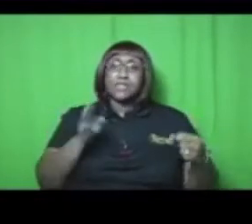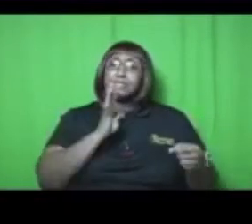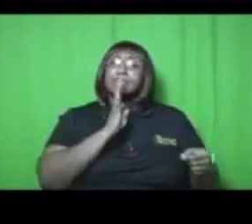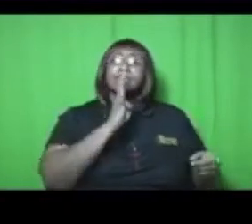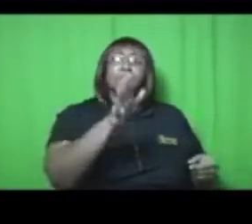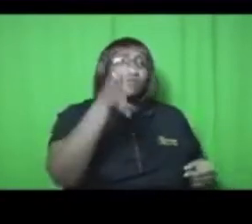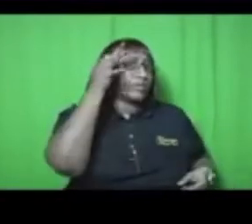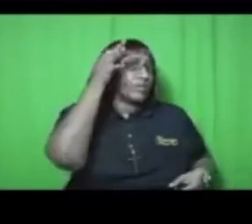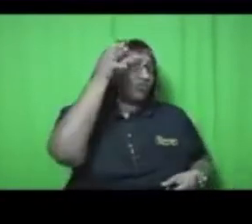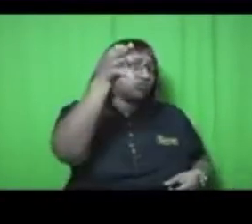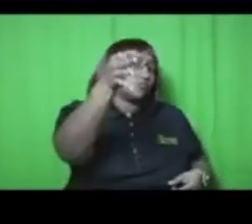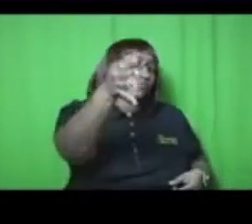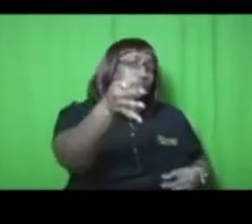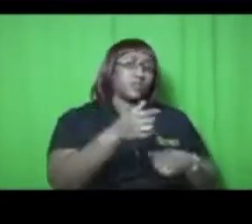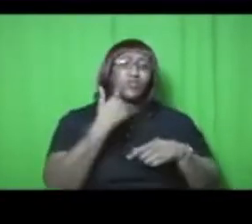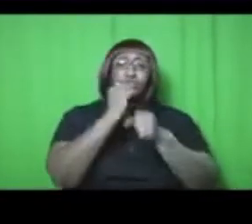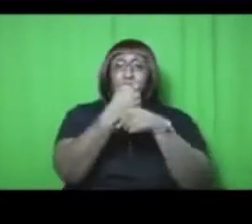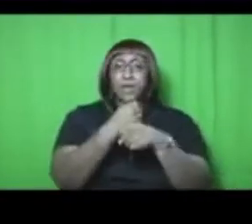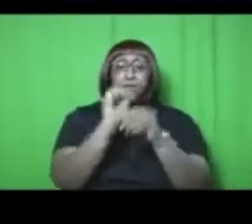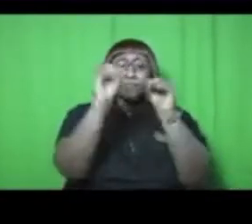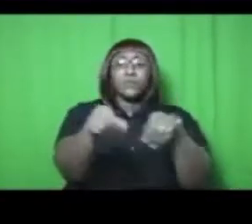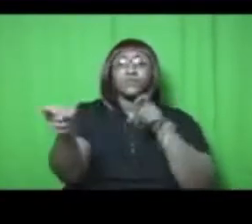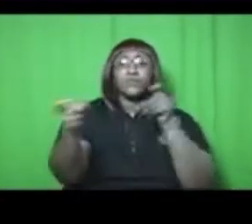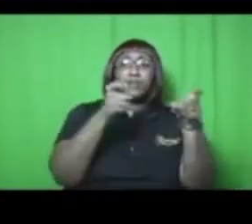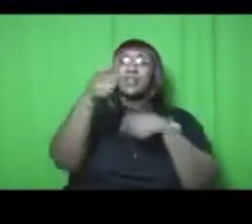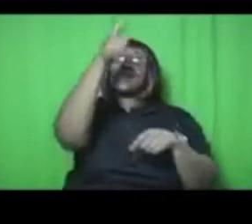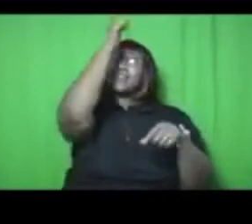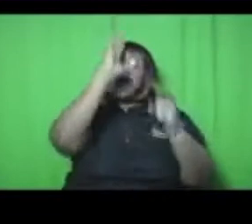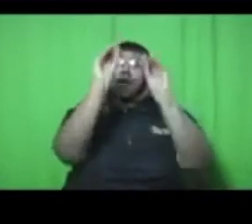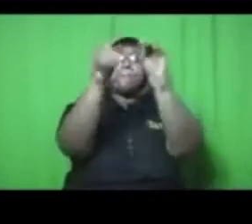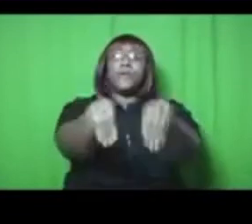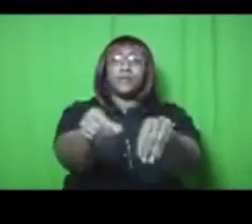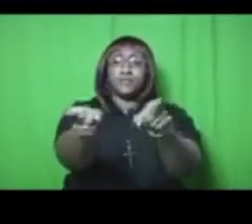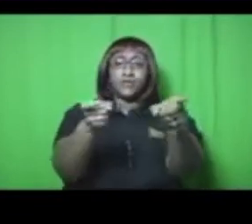destiny. Who made him? Who put him in charge? God did.